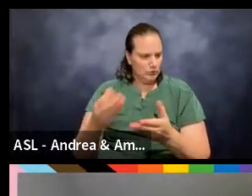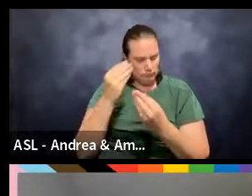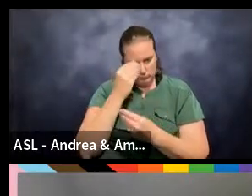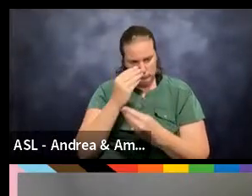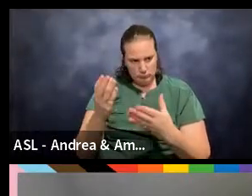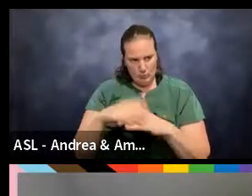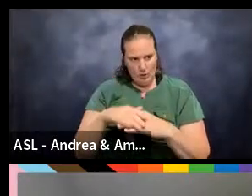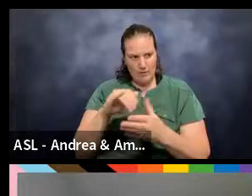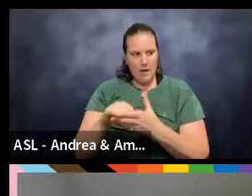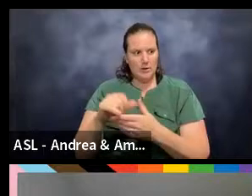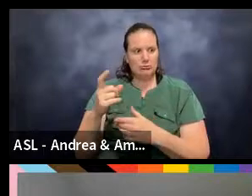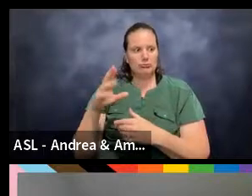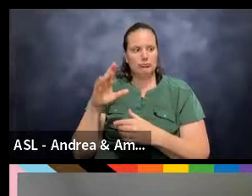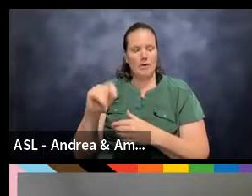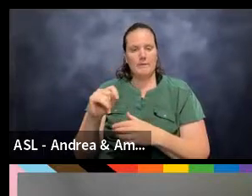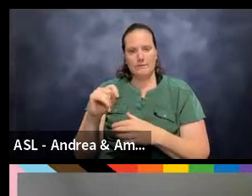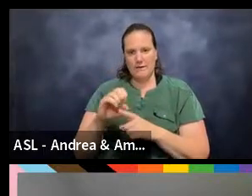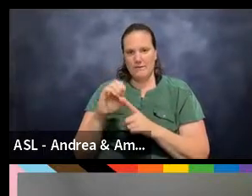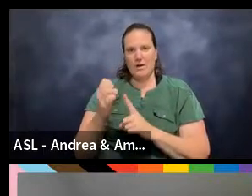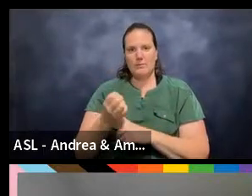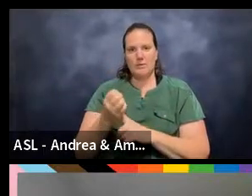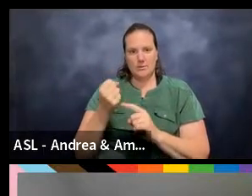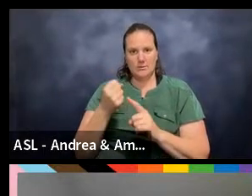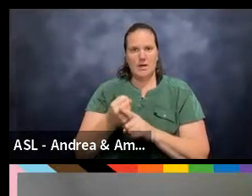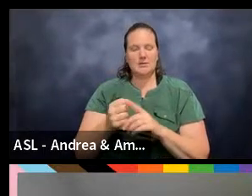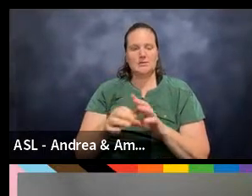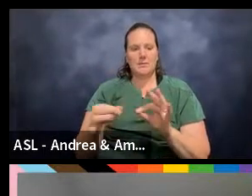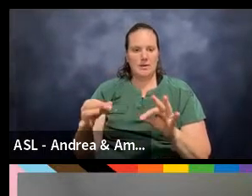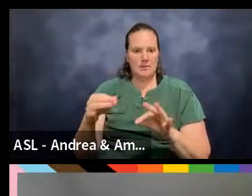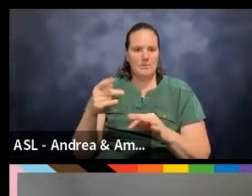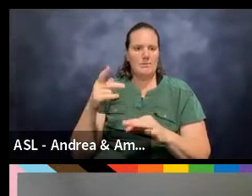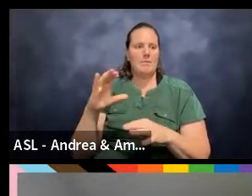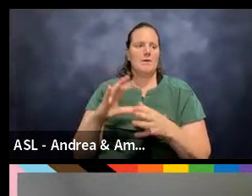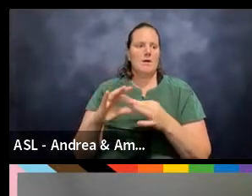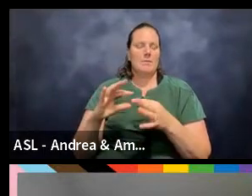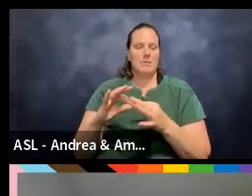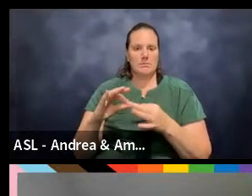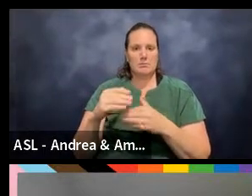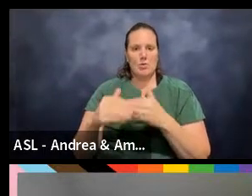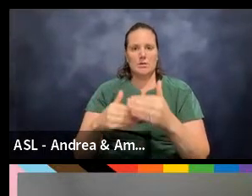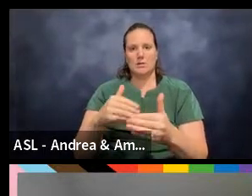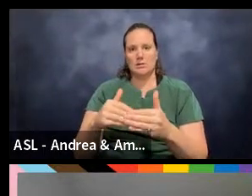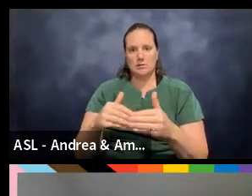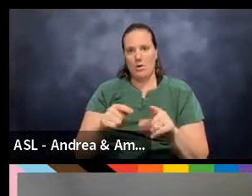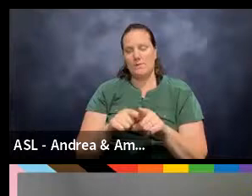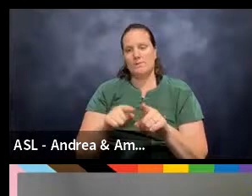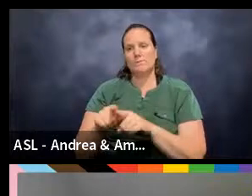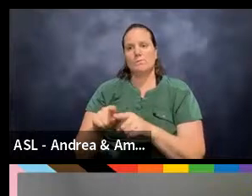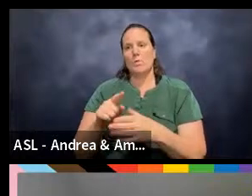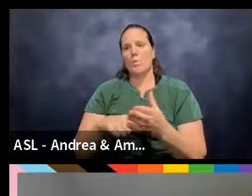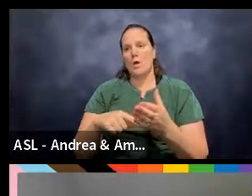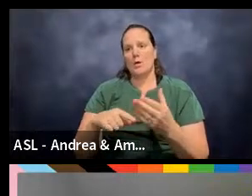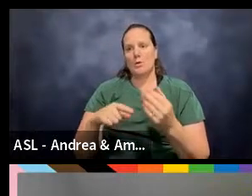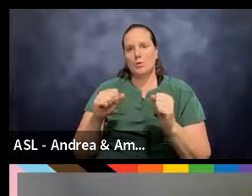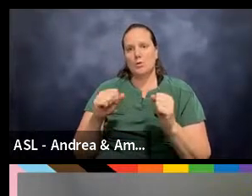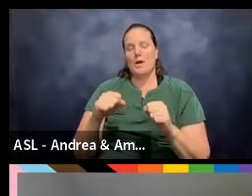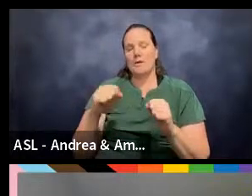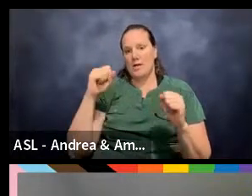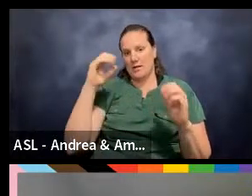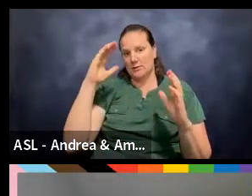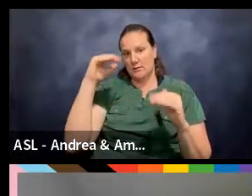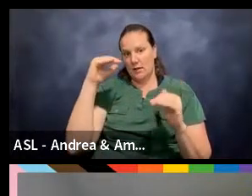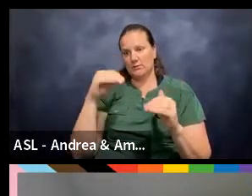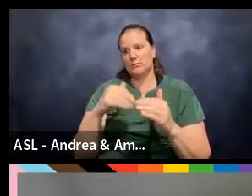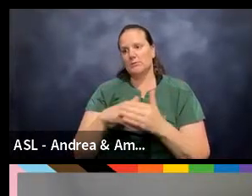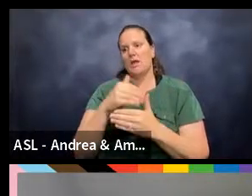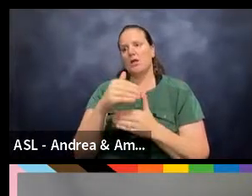draft supplemental environmental impact statement public comment period process, as well as what you all can expect as to